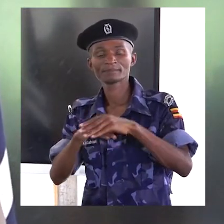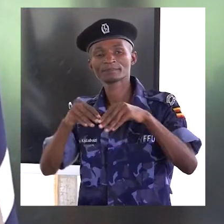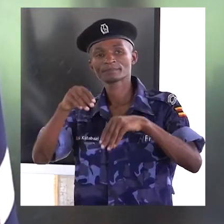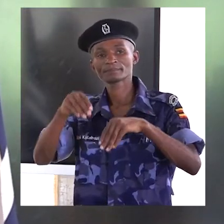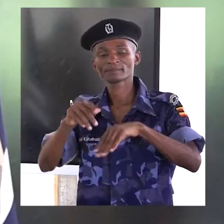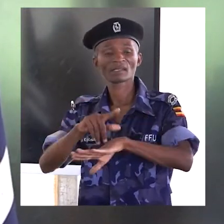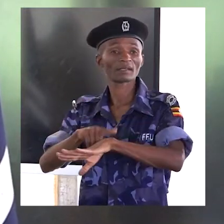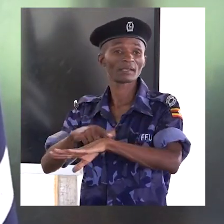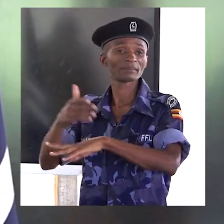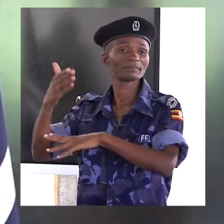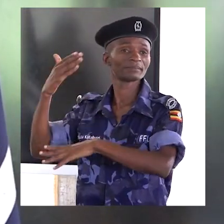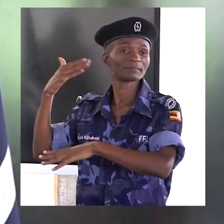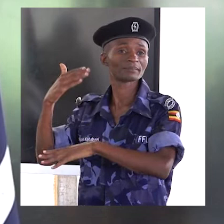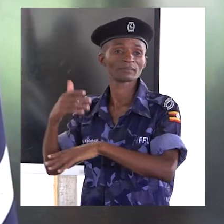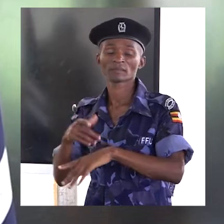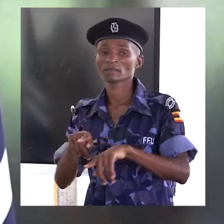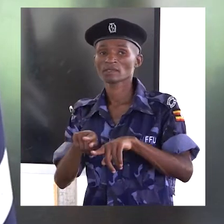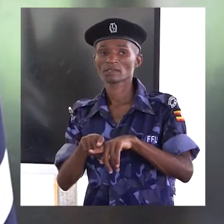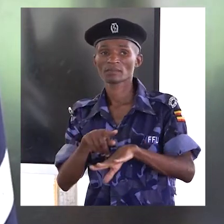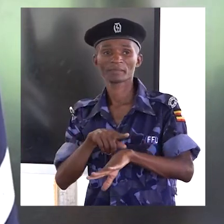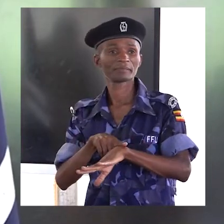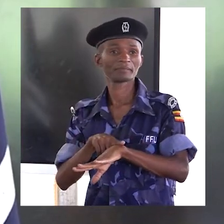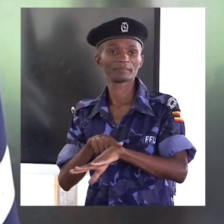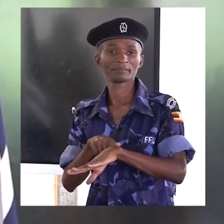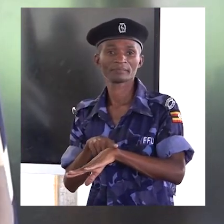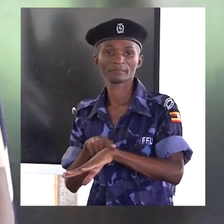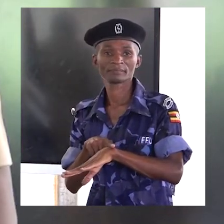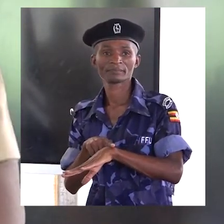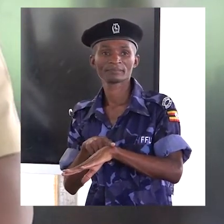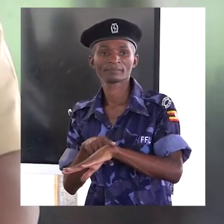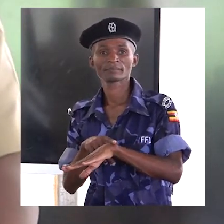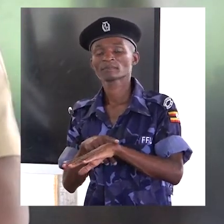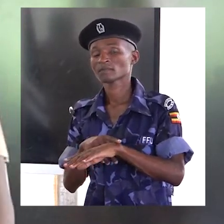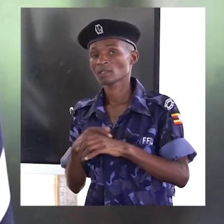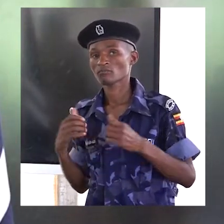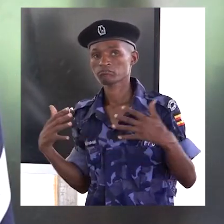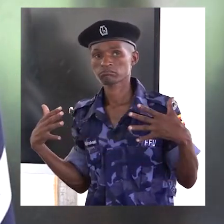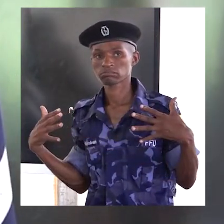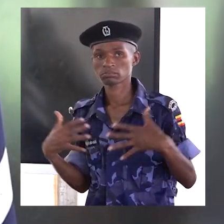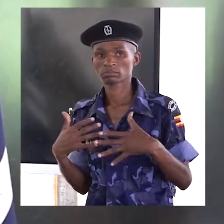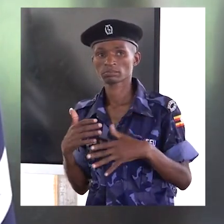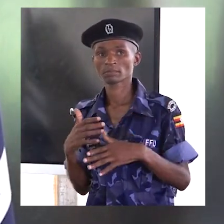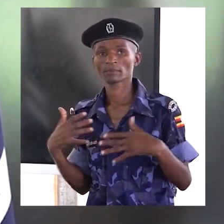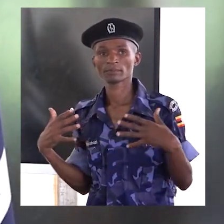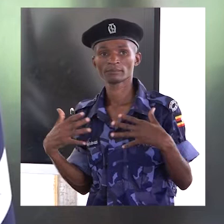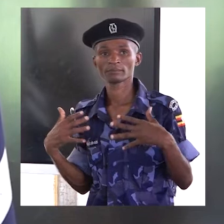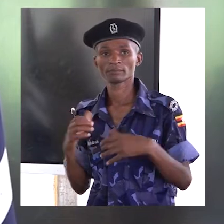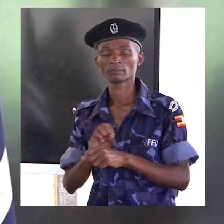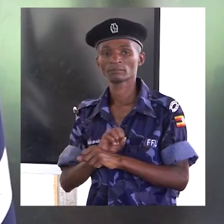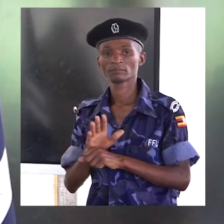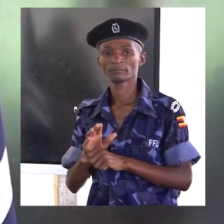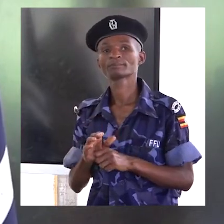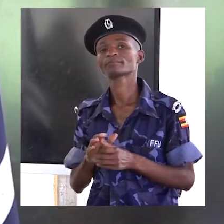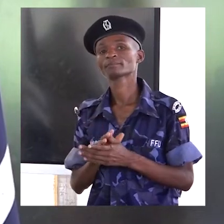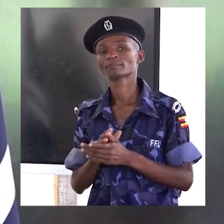period and even during the intense COVID-19 enforcement.